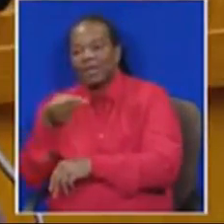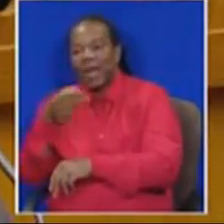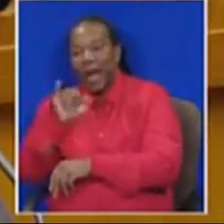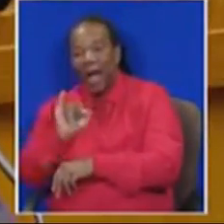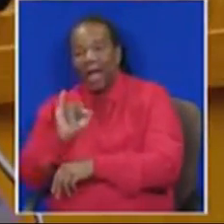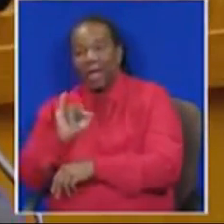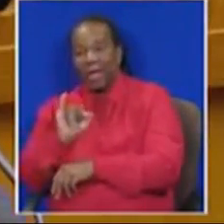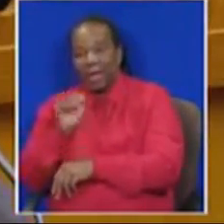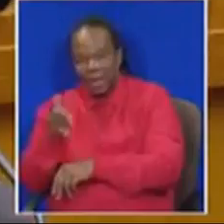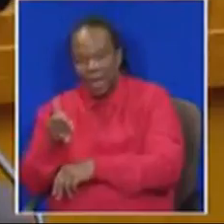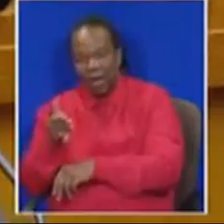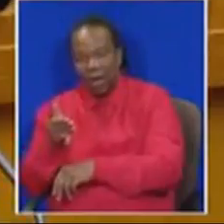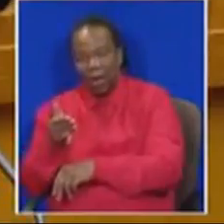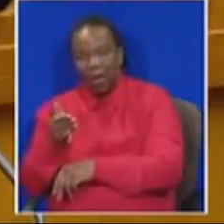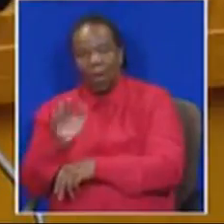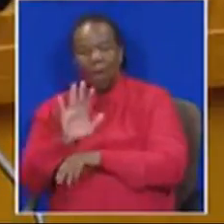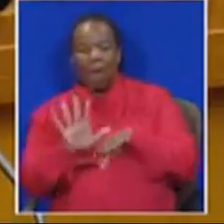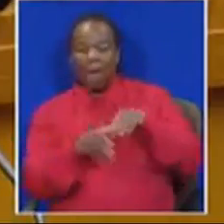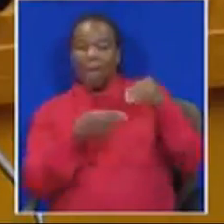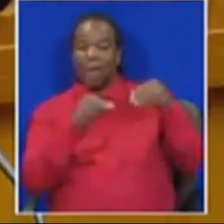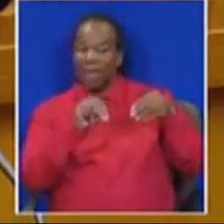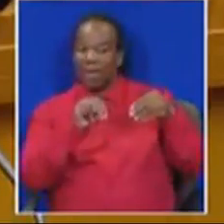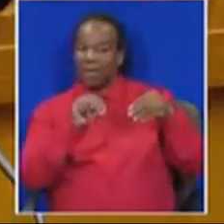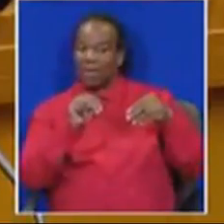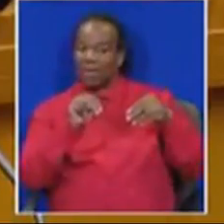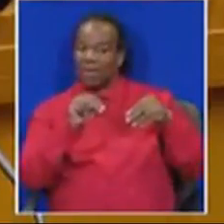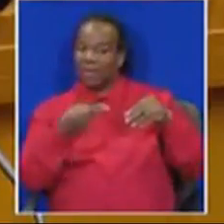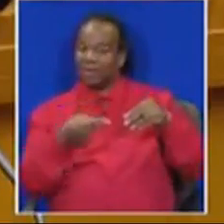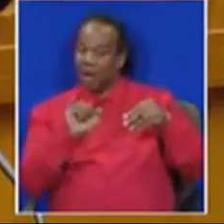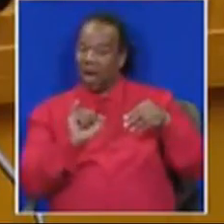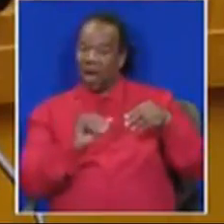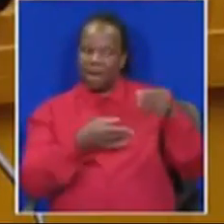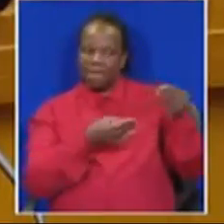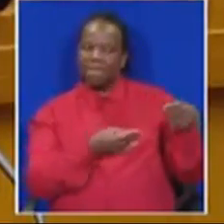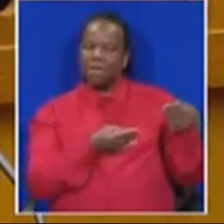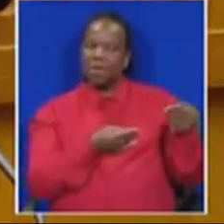The bill is now ready to be processed through government